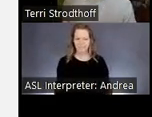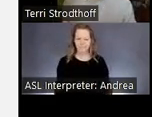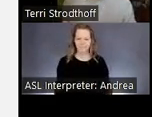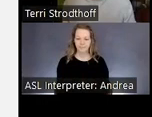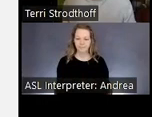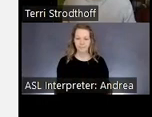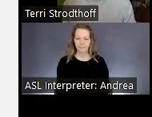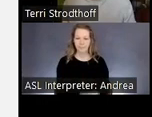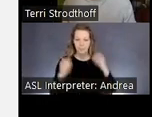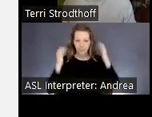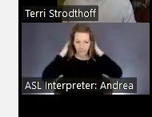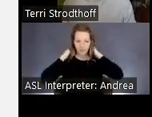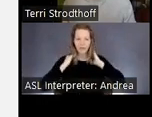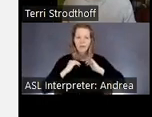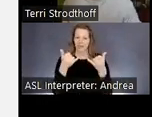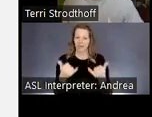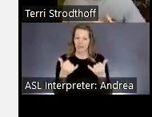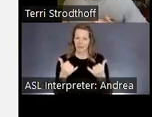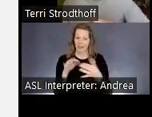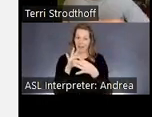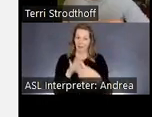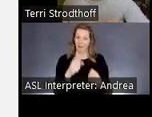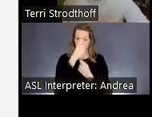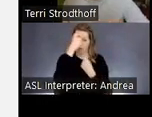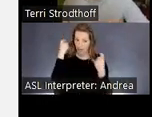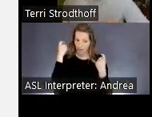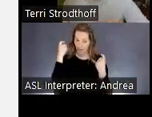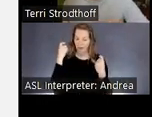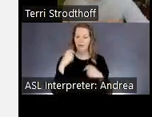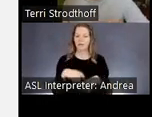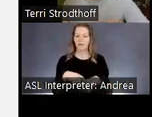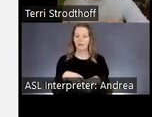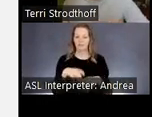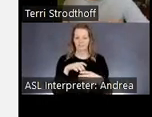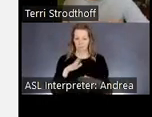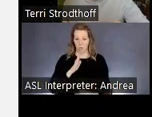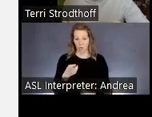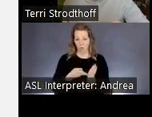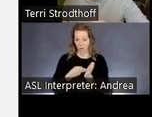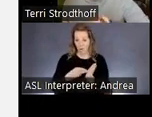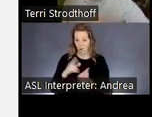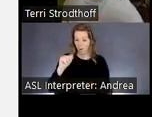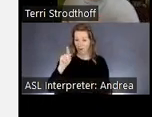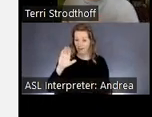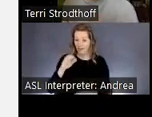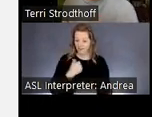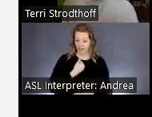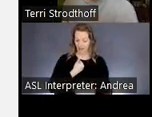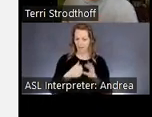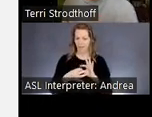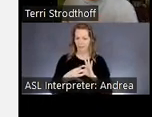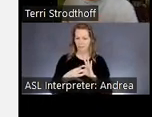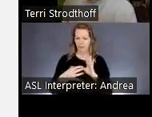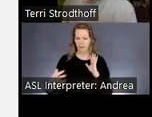our definition now of trauma is that disconnection from our authentic self, the disconnection from the way